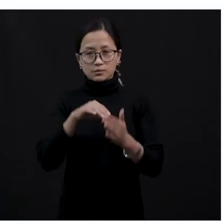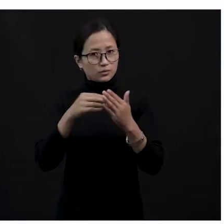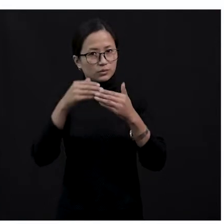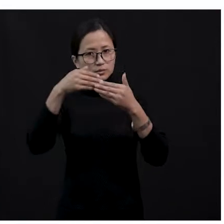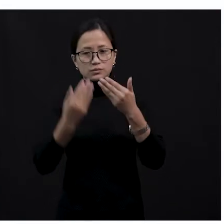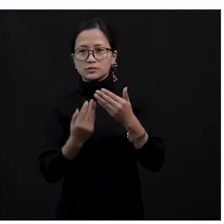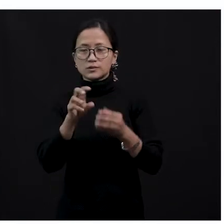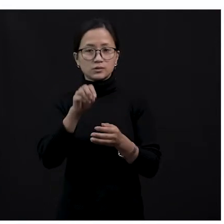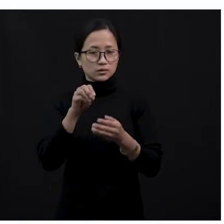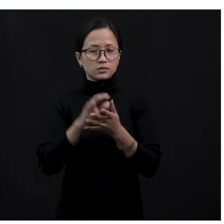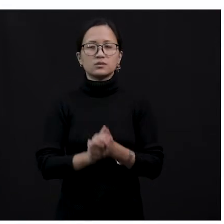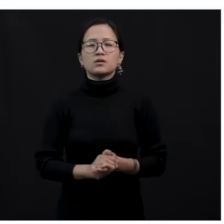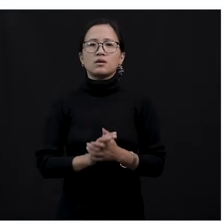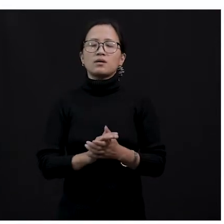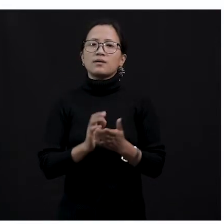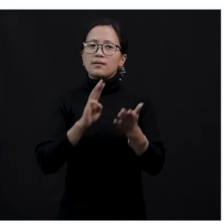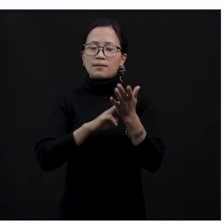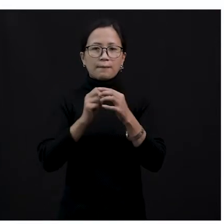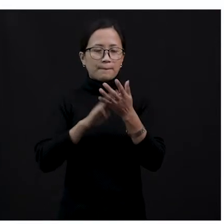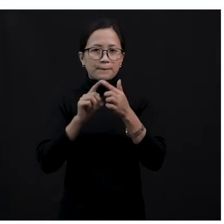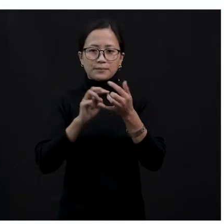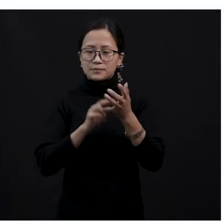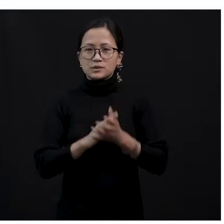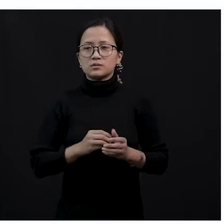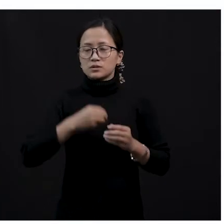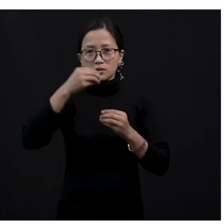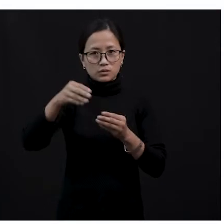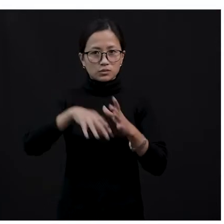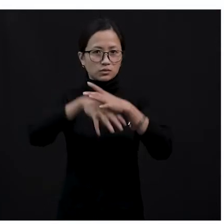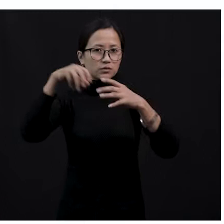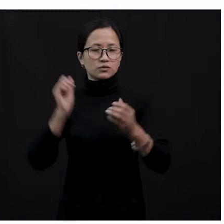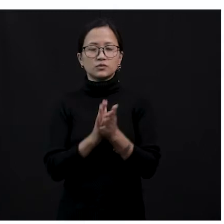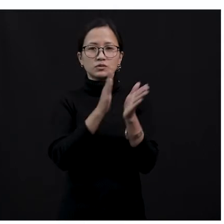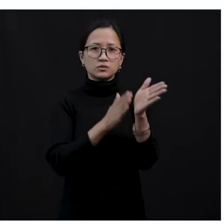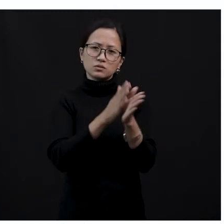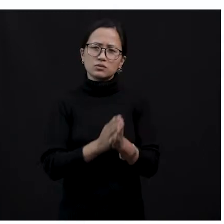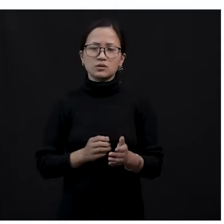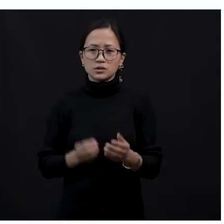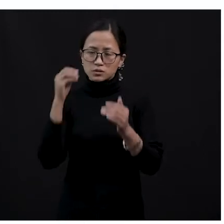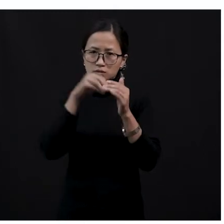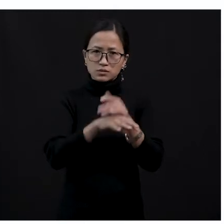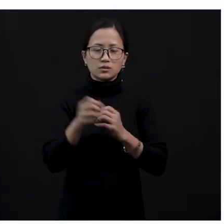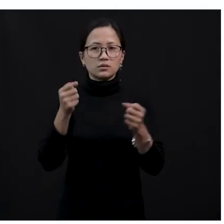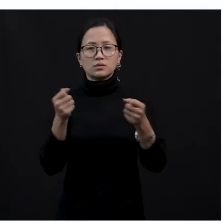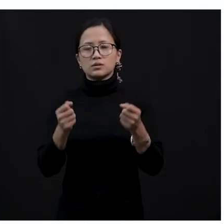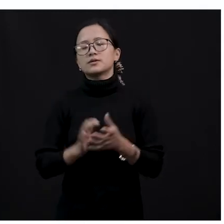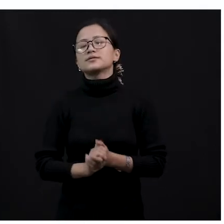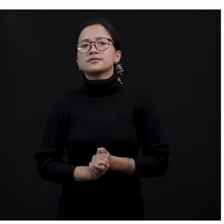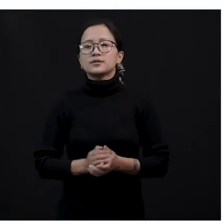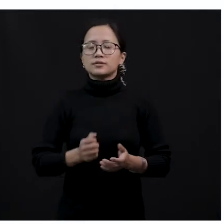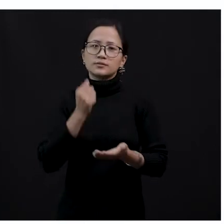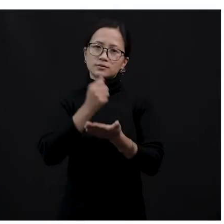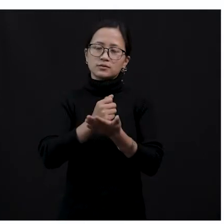ticket, and the moment he stepped out of the train, he got into a car and decided to go